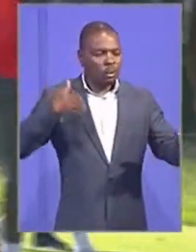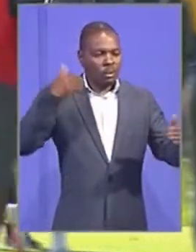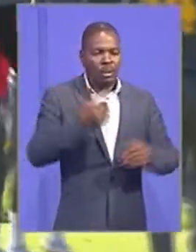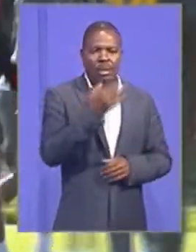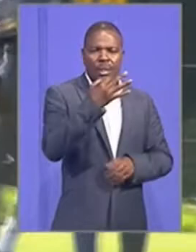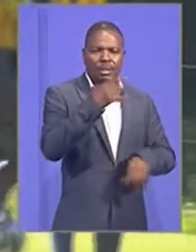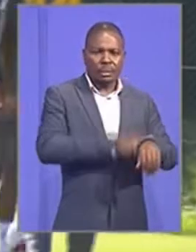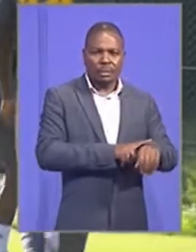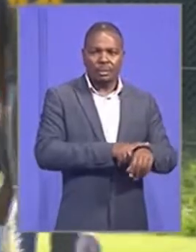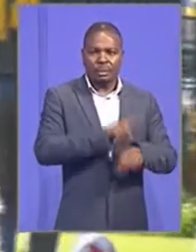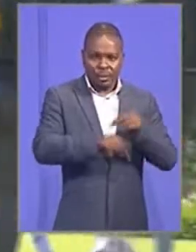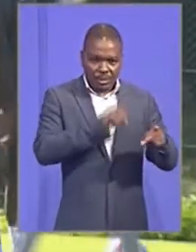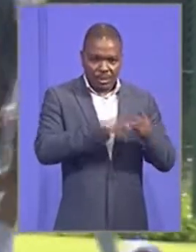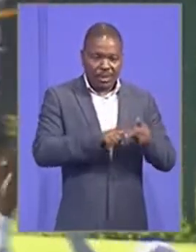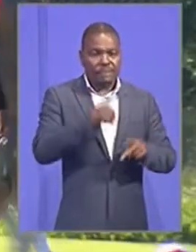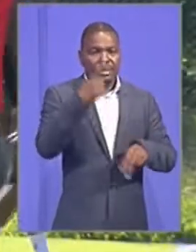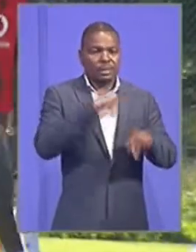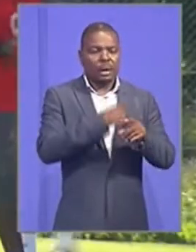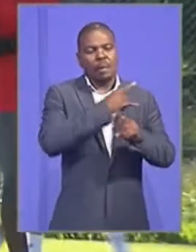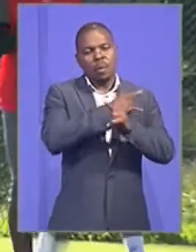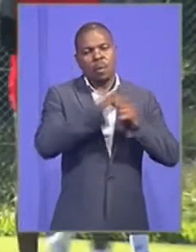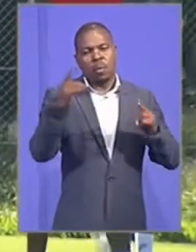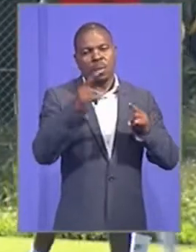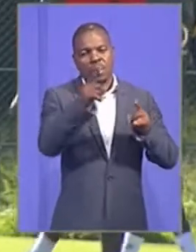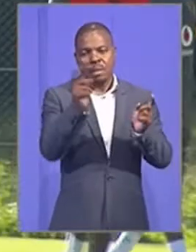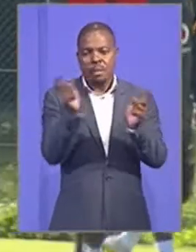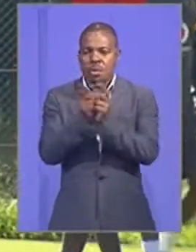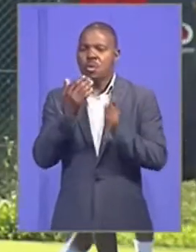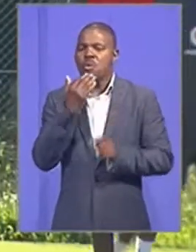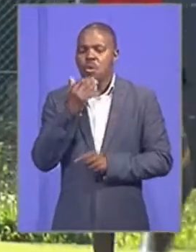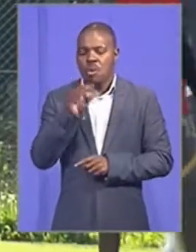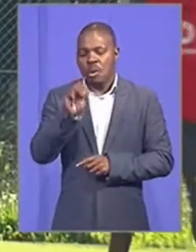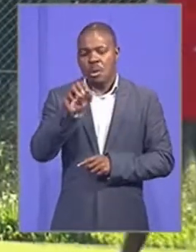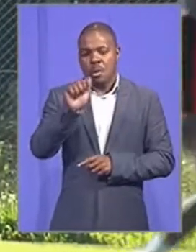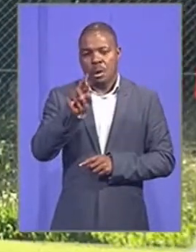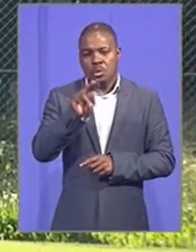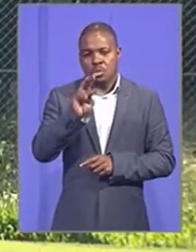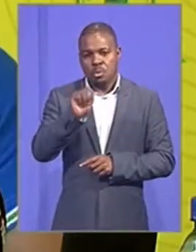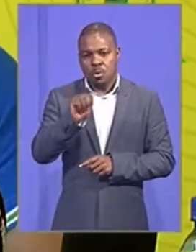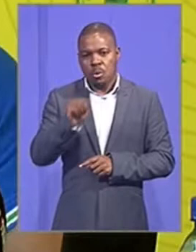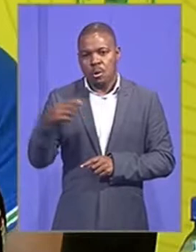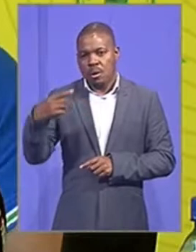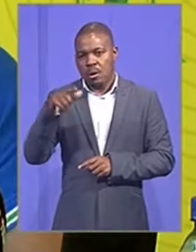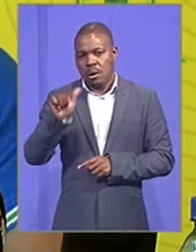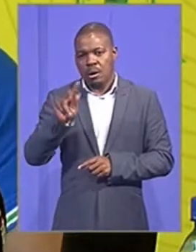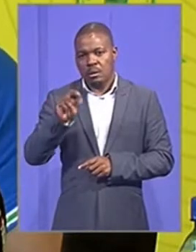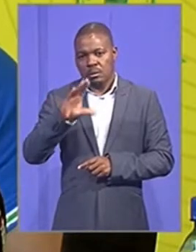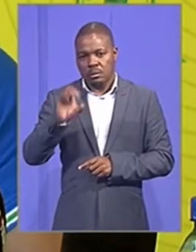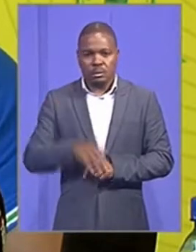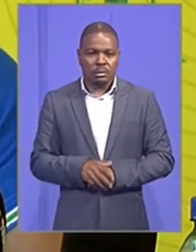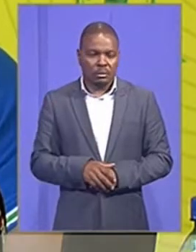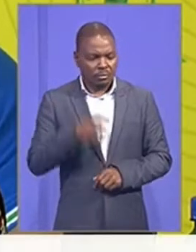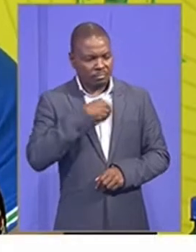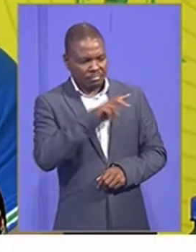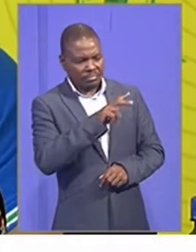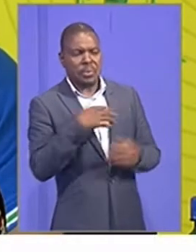tatelano pele ba ngodisa tlholo ya pele papading ya bona le Marume Gallants. I think there is a significant